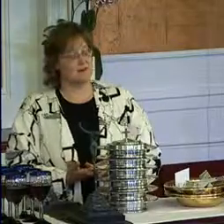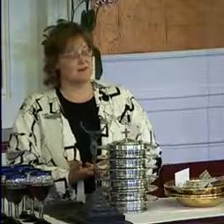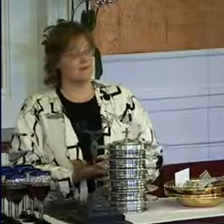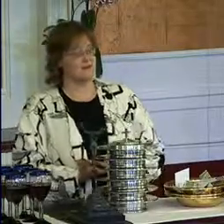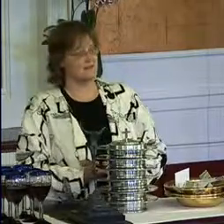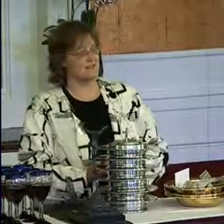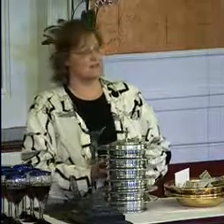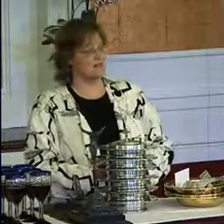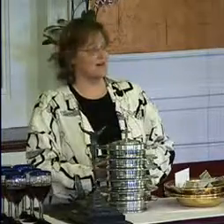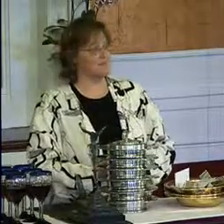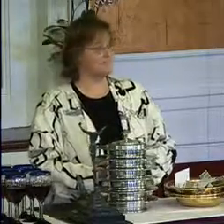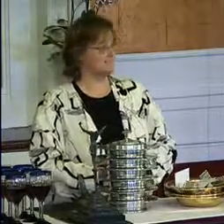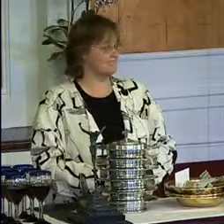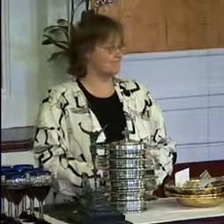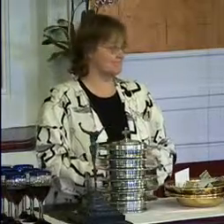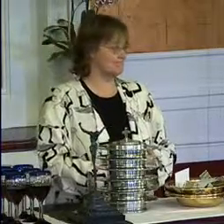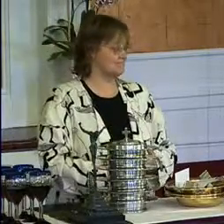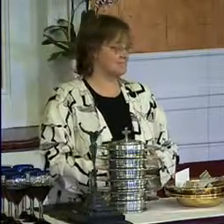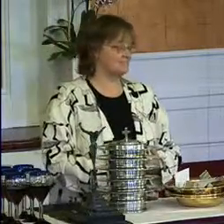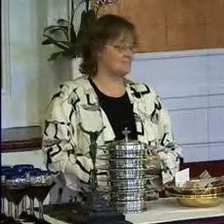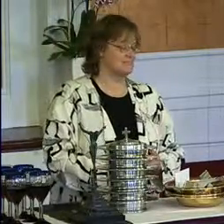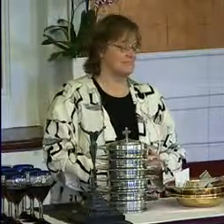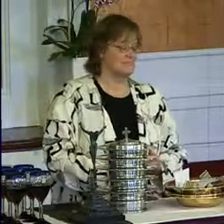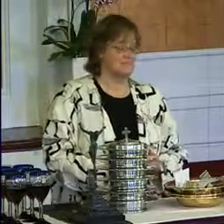Sometimes it's sacrificing our time.